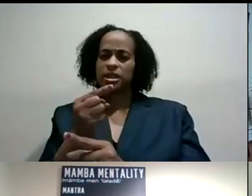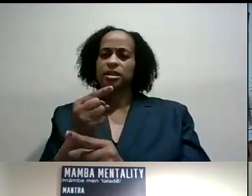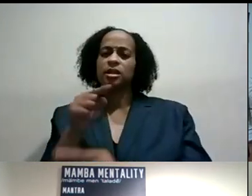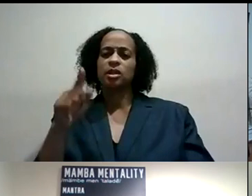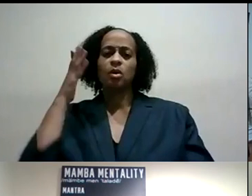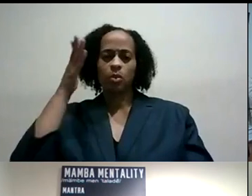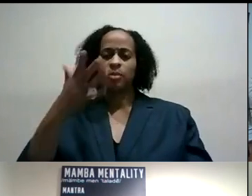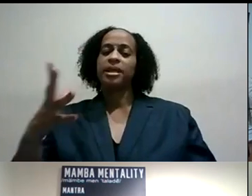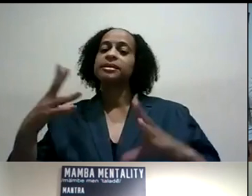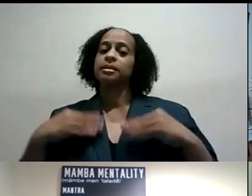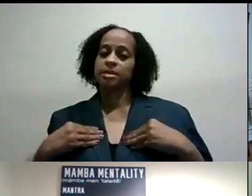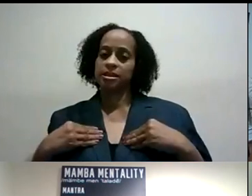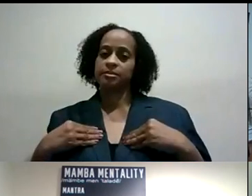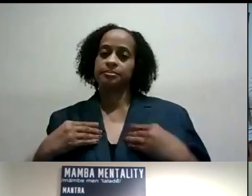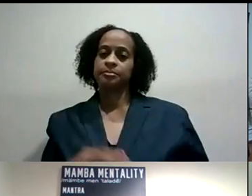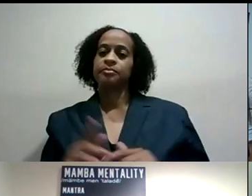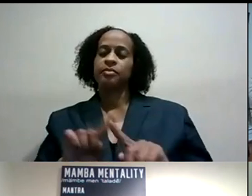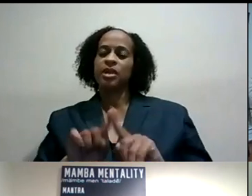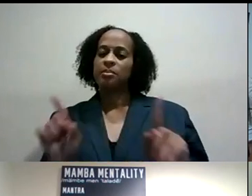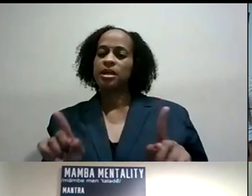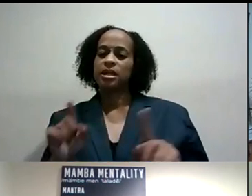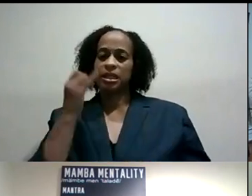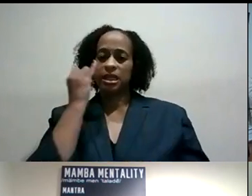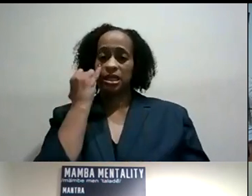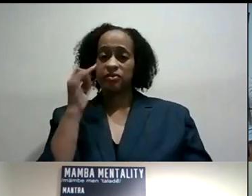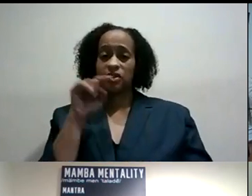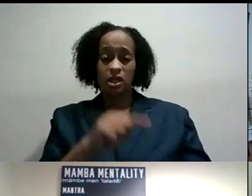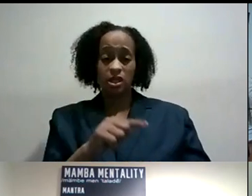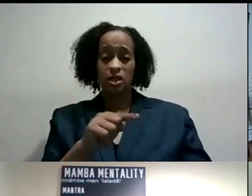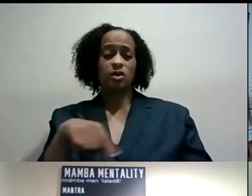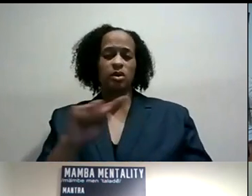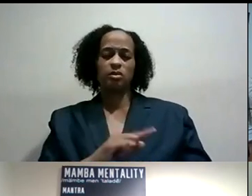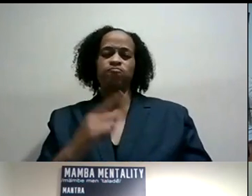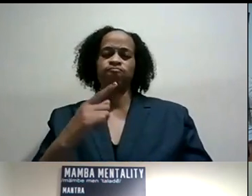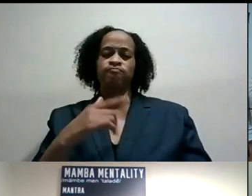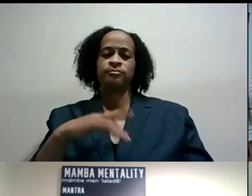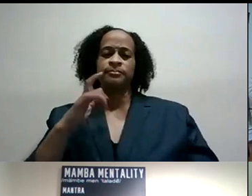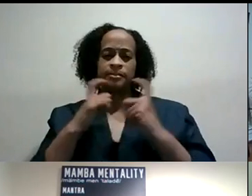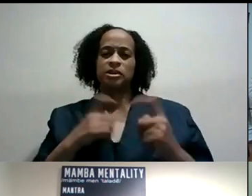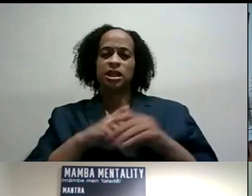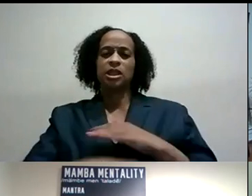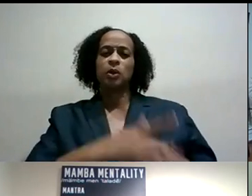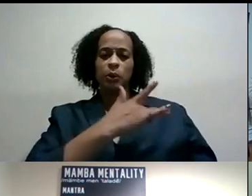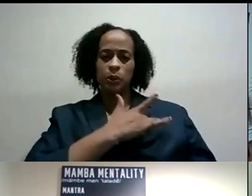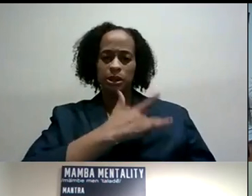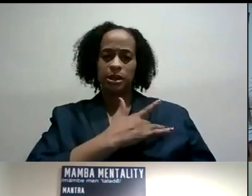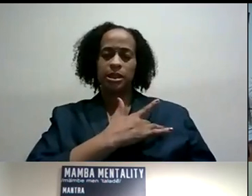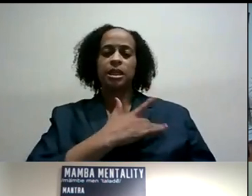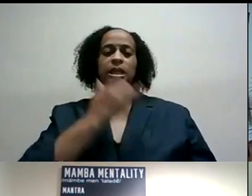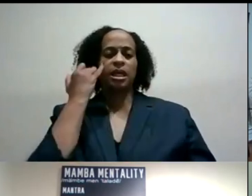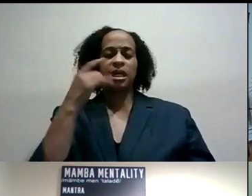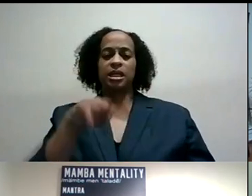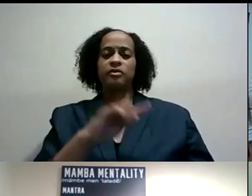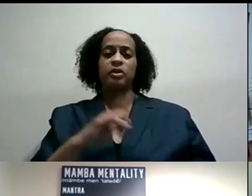will be accepted. But if you harbor sin in your heart, and if you harbor